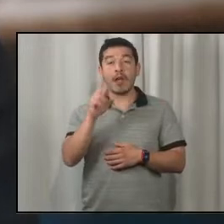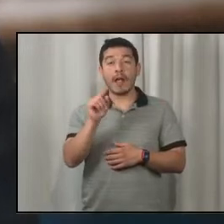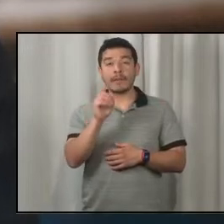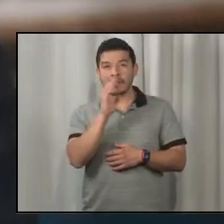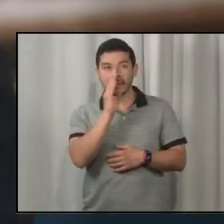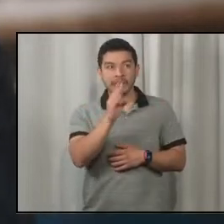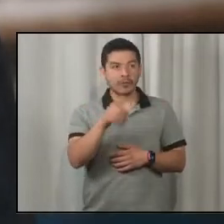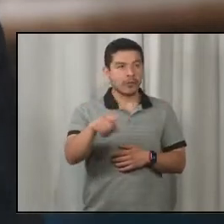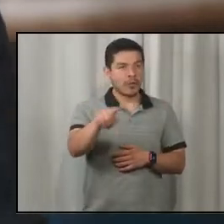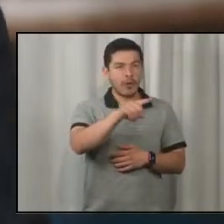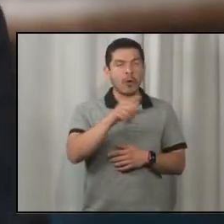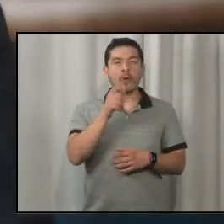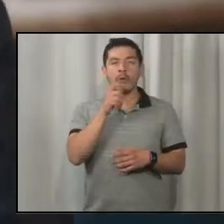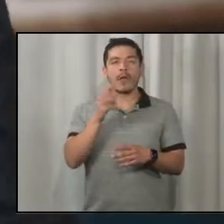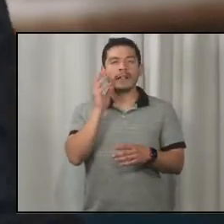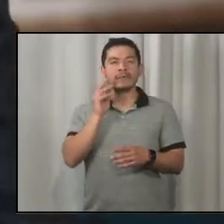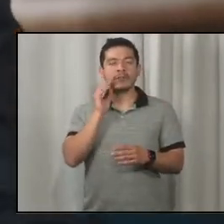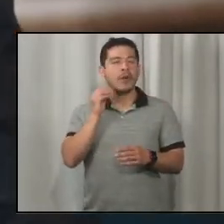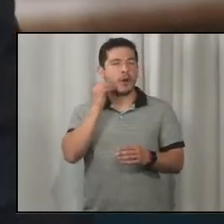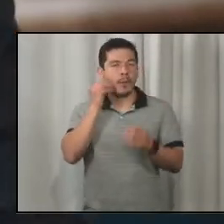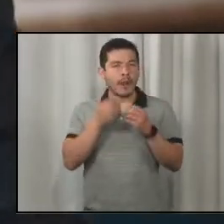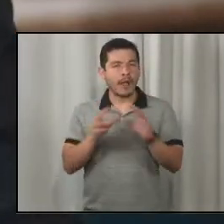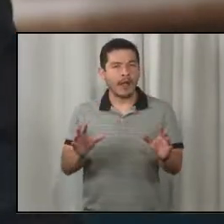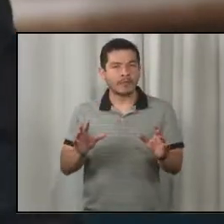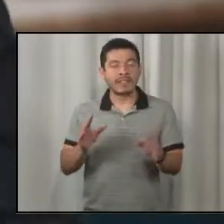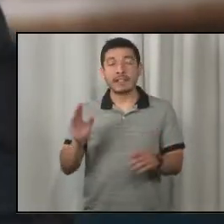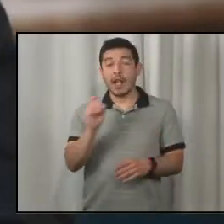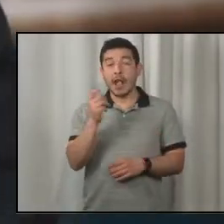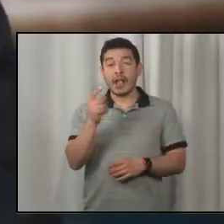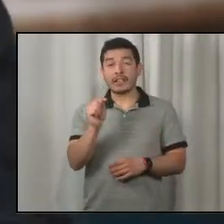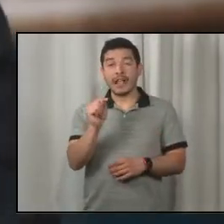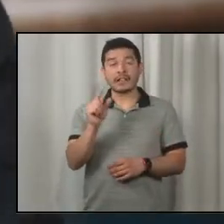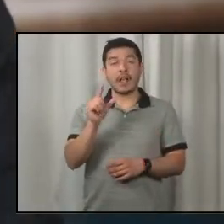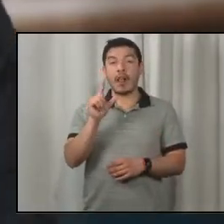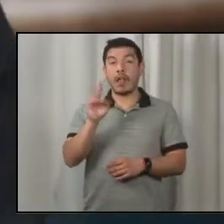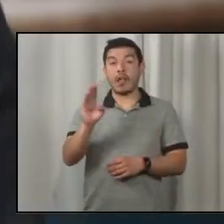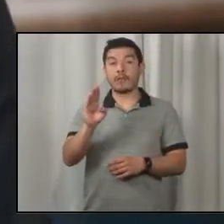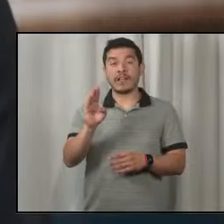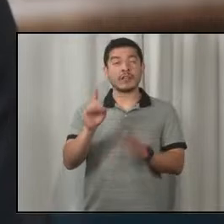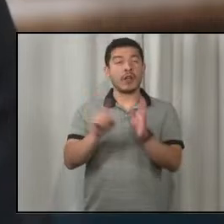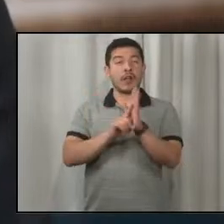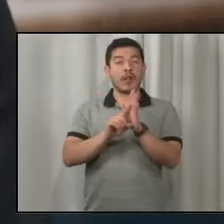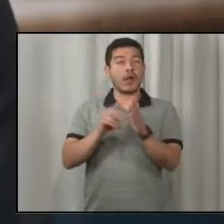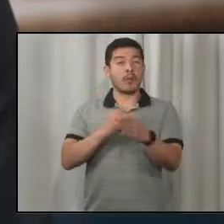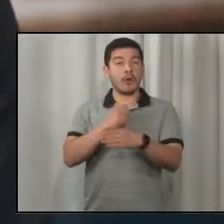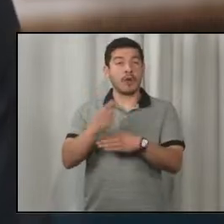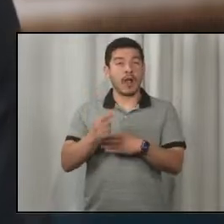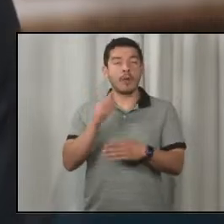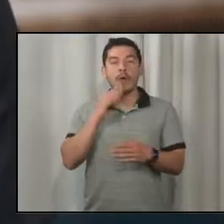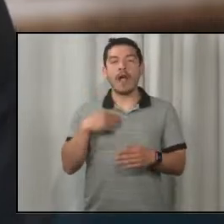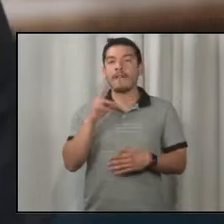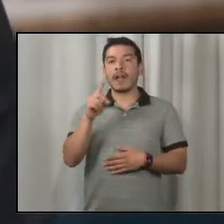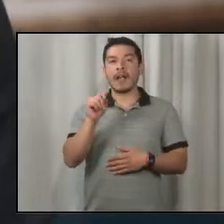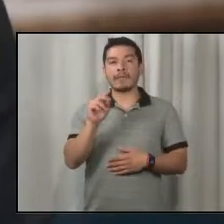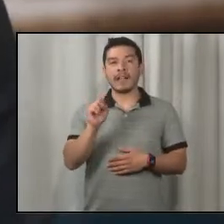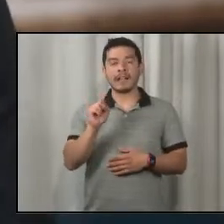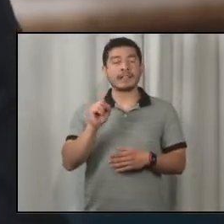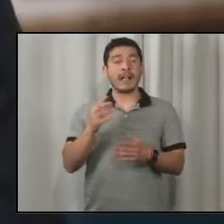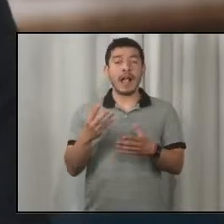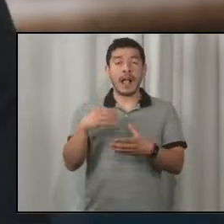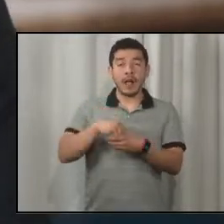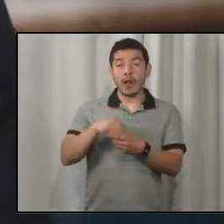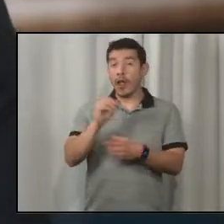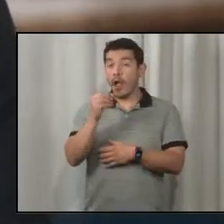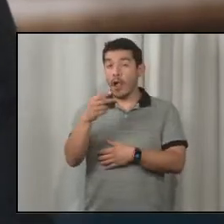homelessness. The Long Beach Homelessness Text Alert Program will provide a variety of updates, including operational updates for